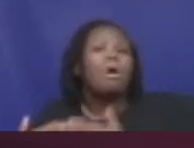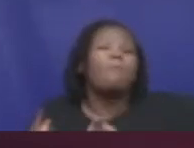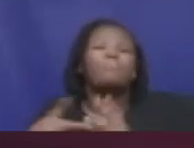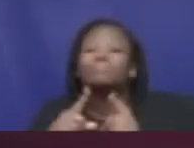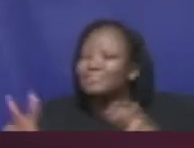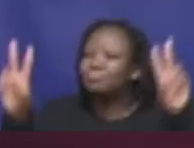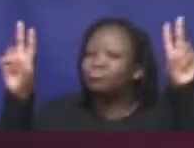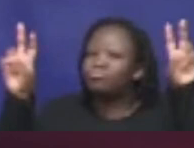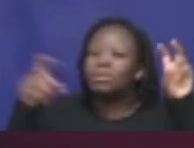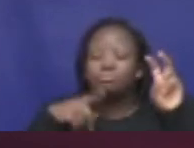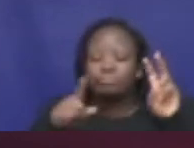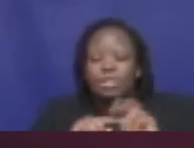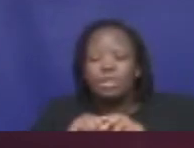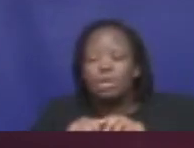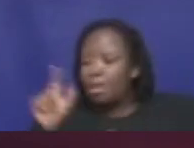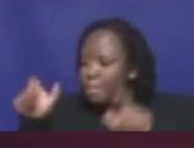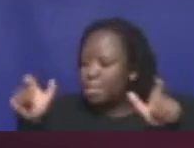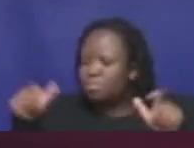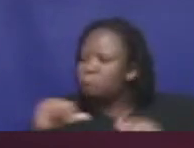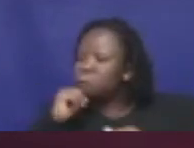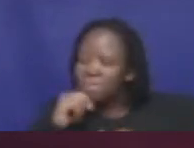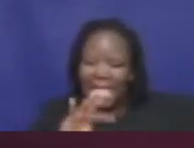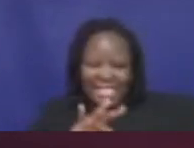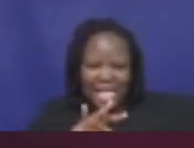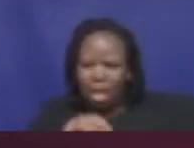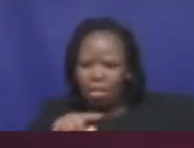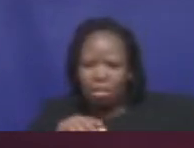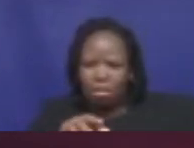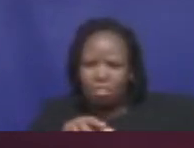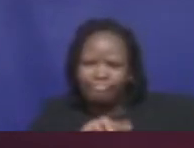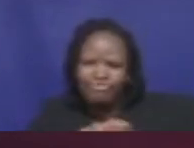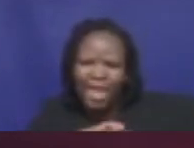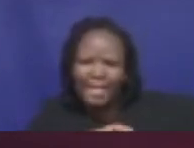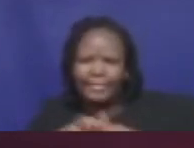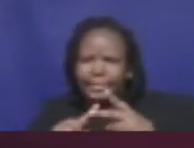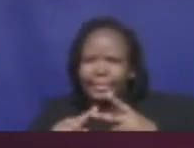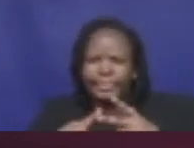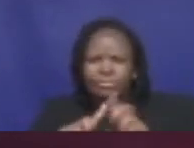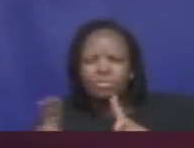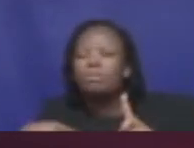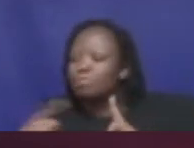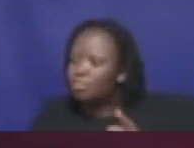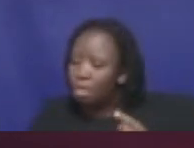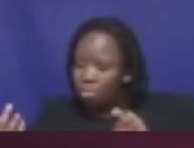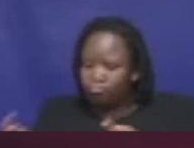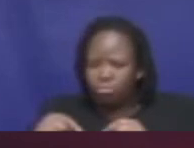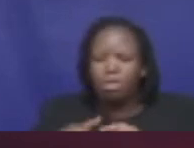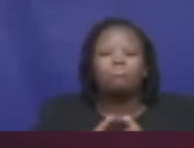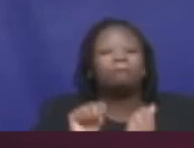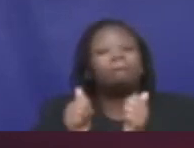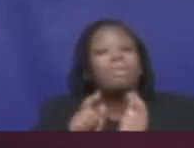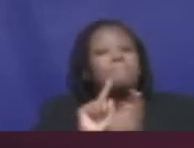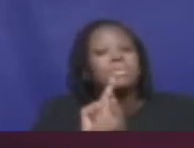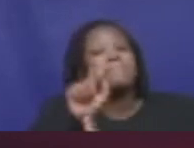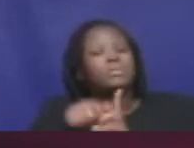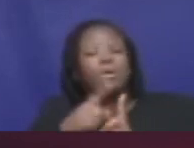quote, a place where persons, regardless of skin color, could come and find a competent ally, a place where they would